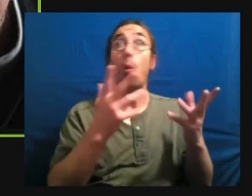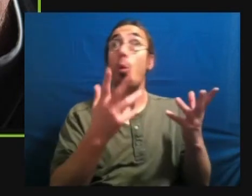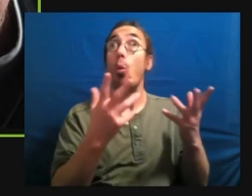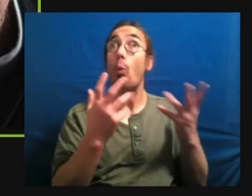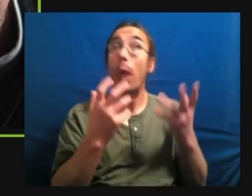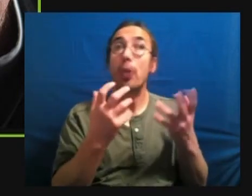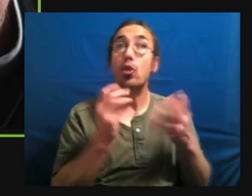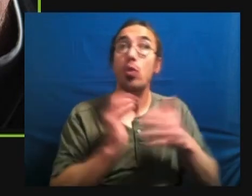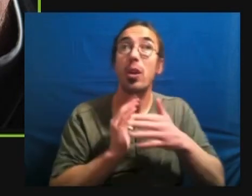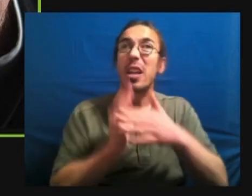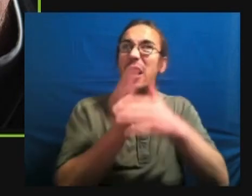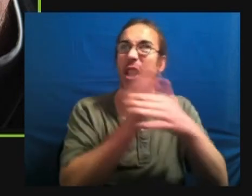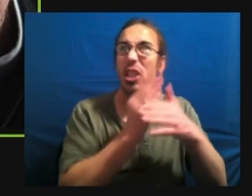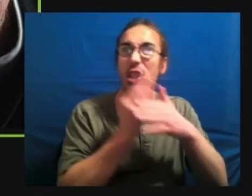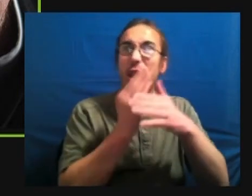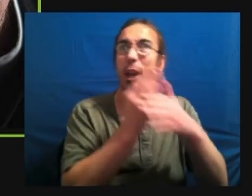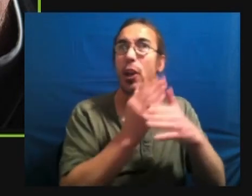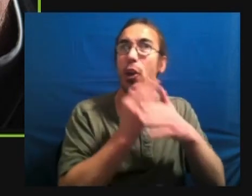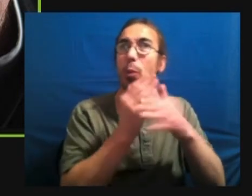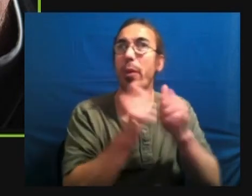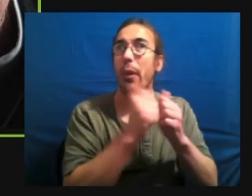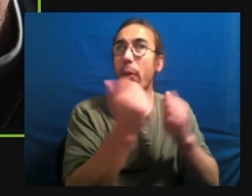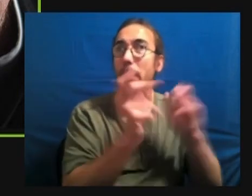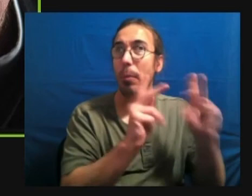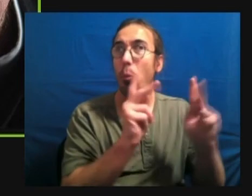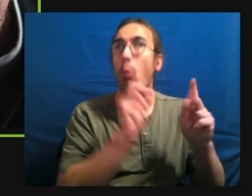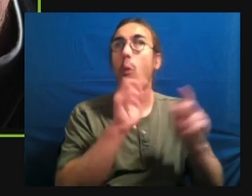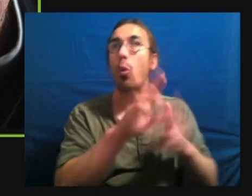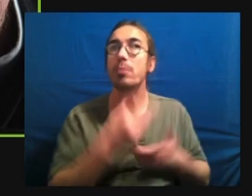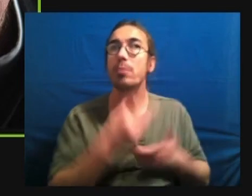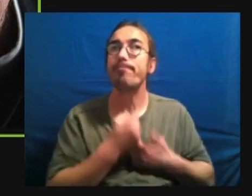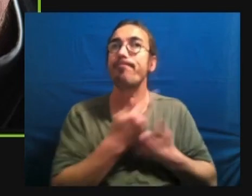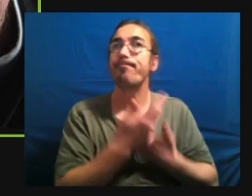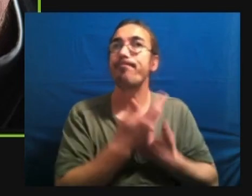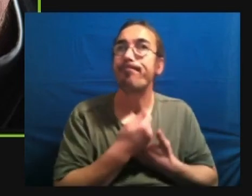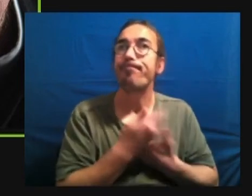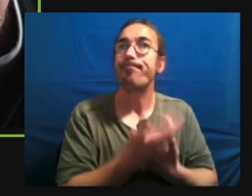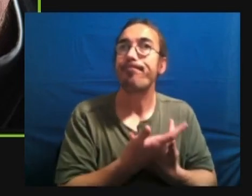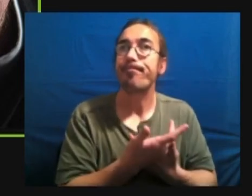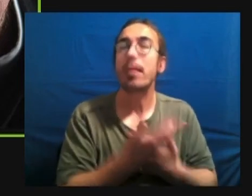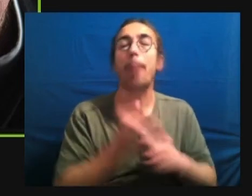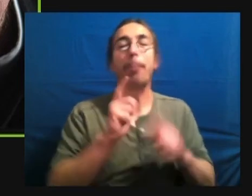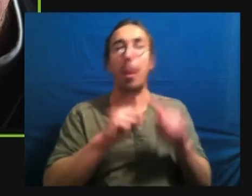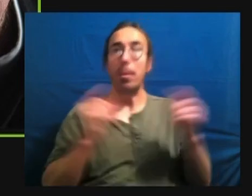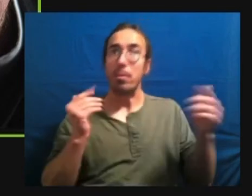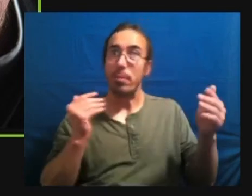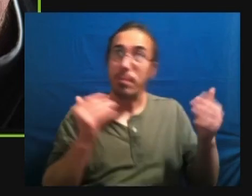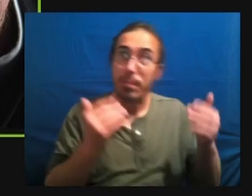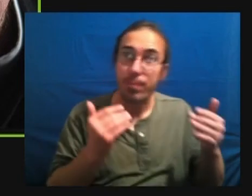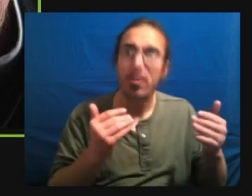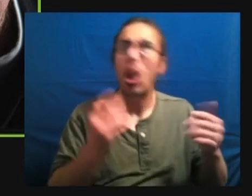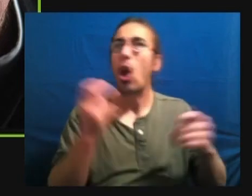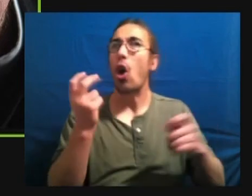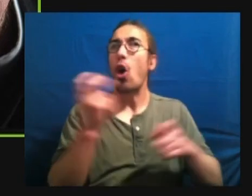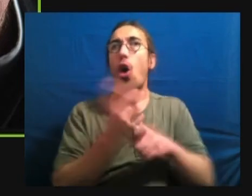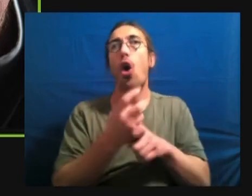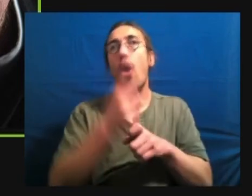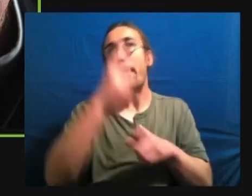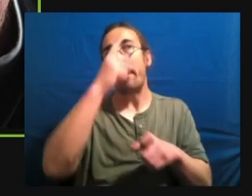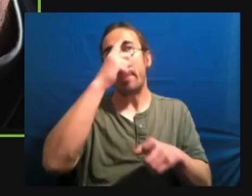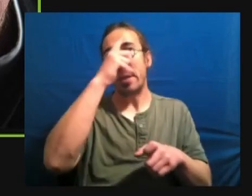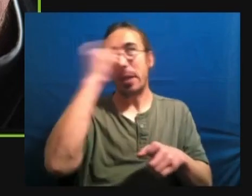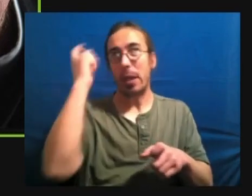contribute to the greater good. But it's hard to get to this collaborative empathy point because other people,